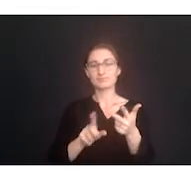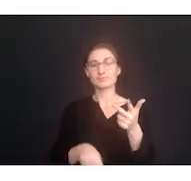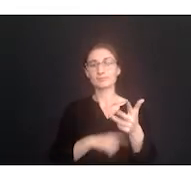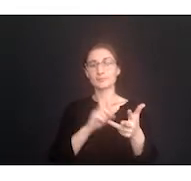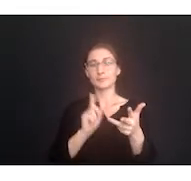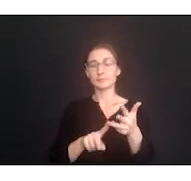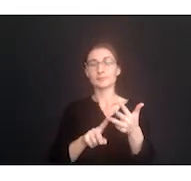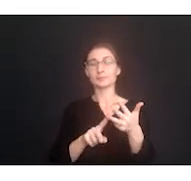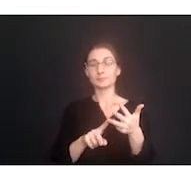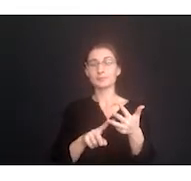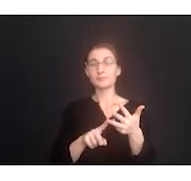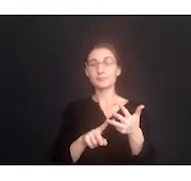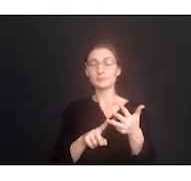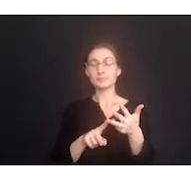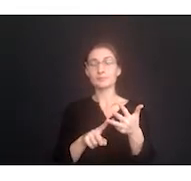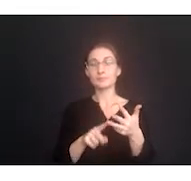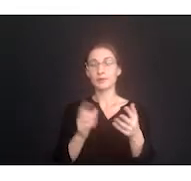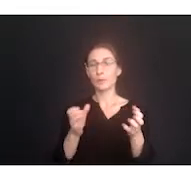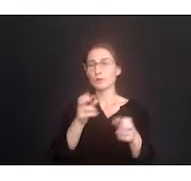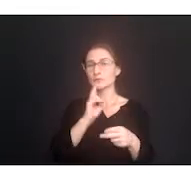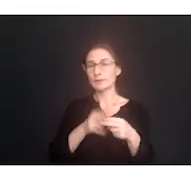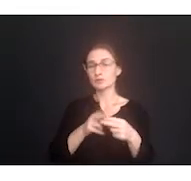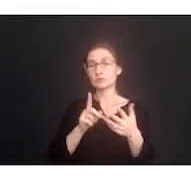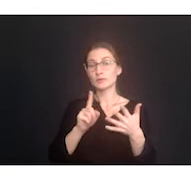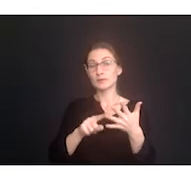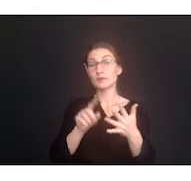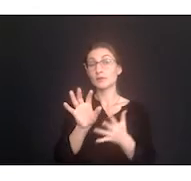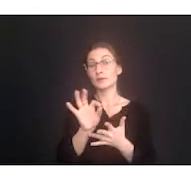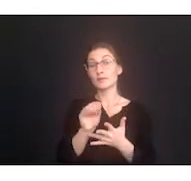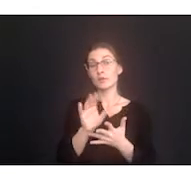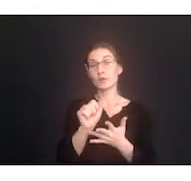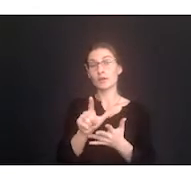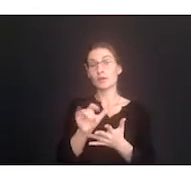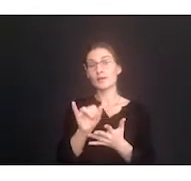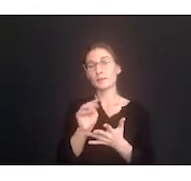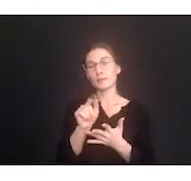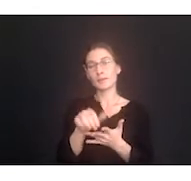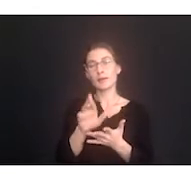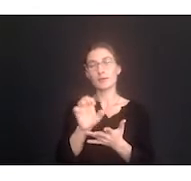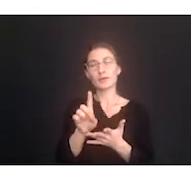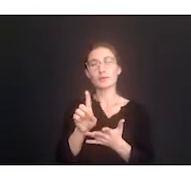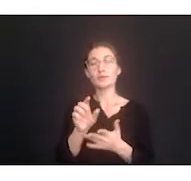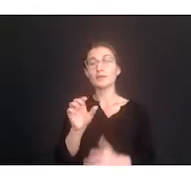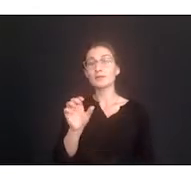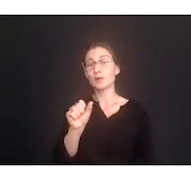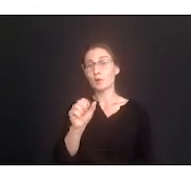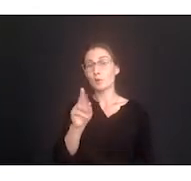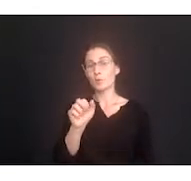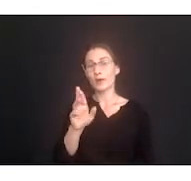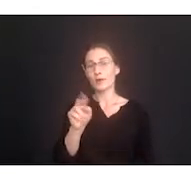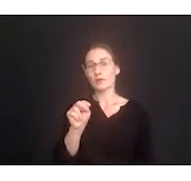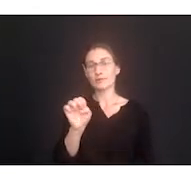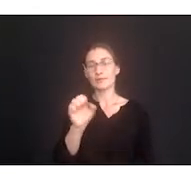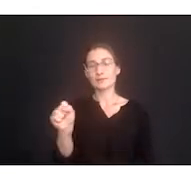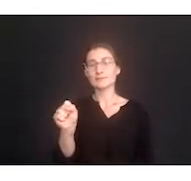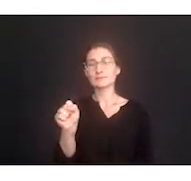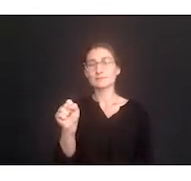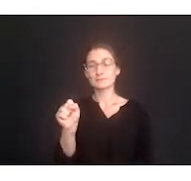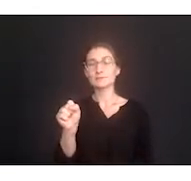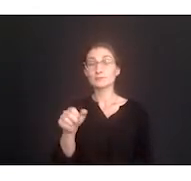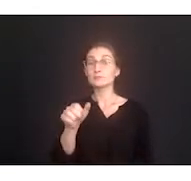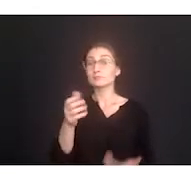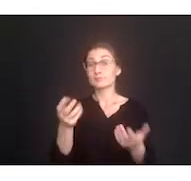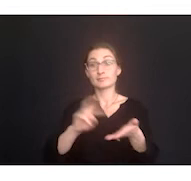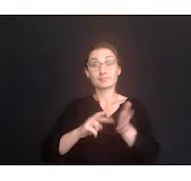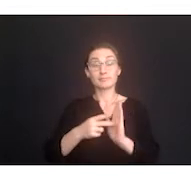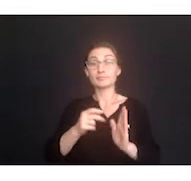well. Another type of seizure we want to mention is called a focal impaired awareness seizure. For this type of seizure, the person is not aware of